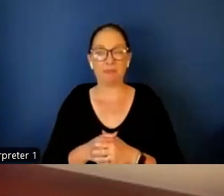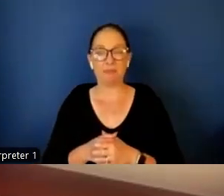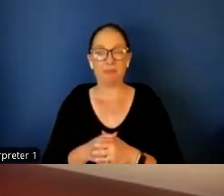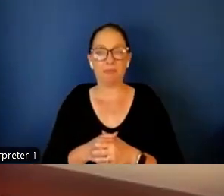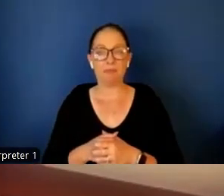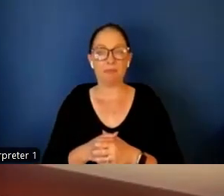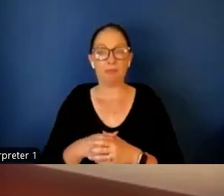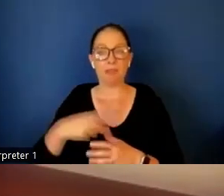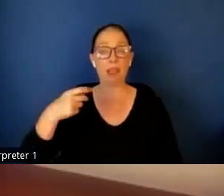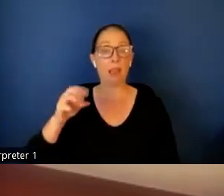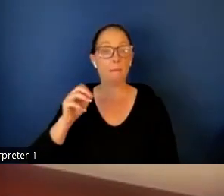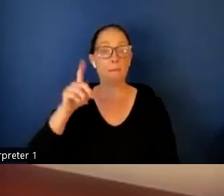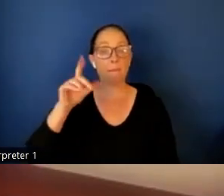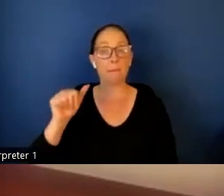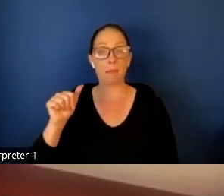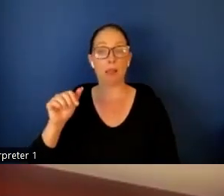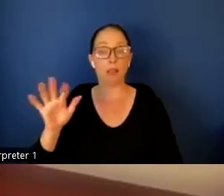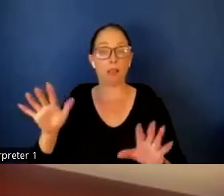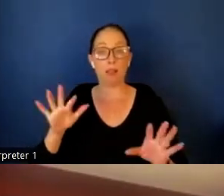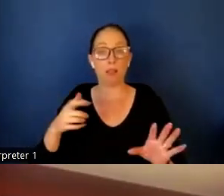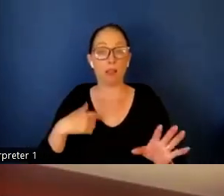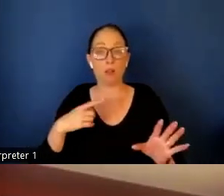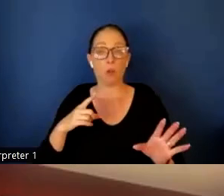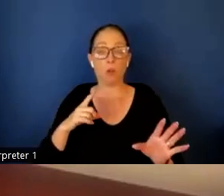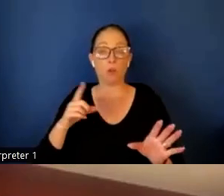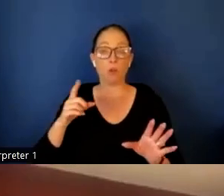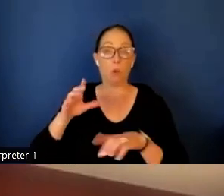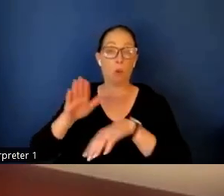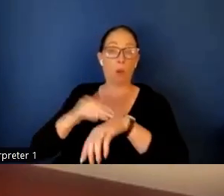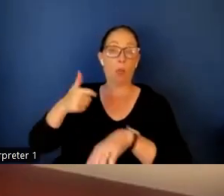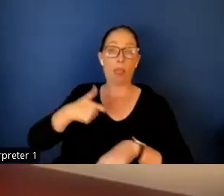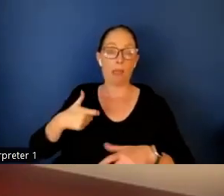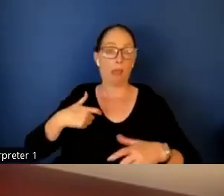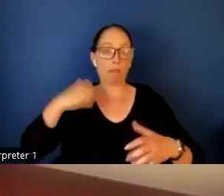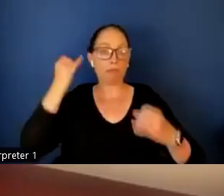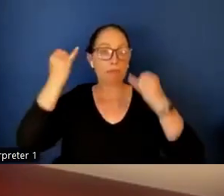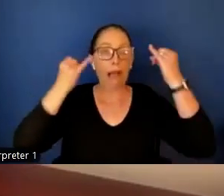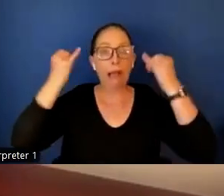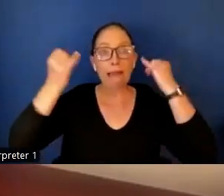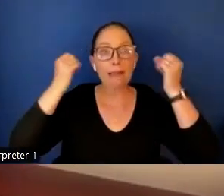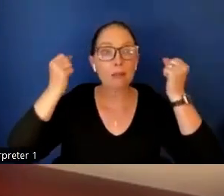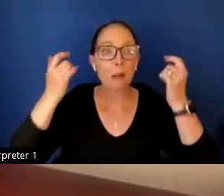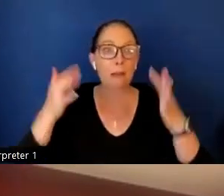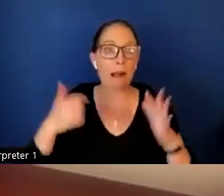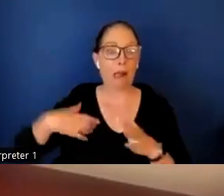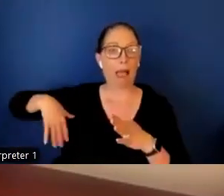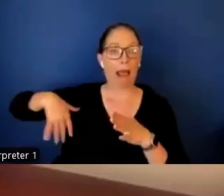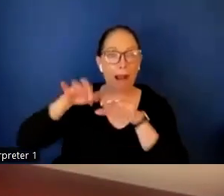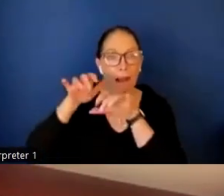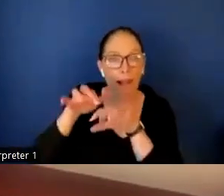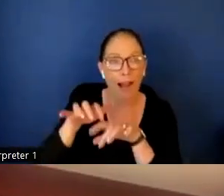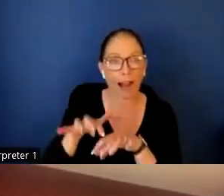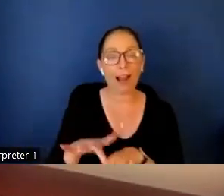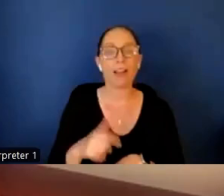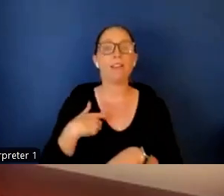Pamela, then Nidra, yeah, then Shigu. You called me because I had so many rich ideas. I didn't have had a chance to type it down, but I found it